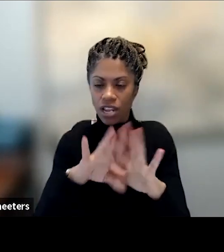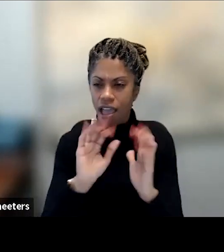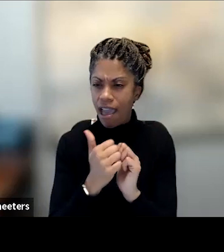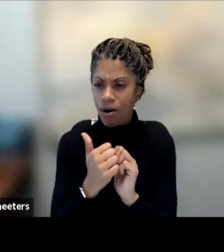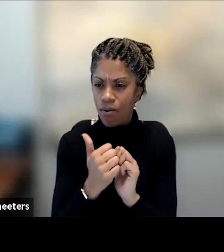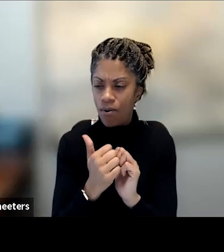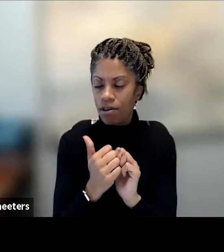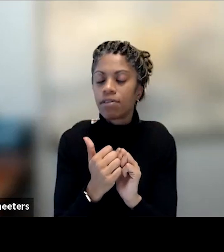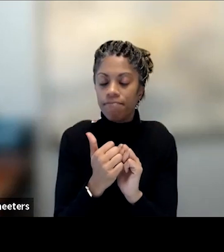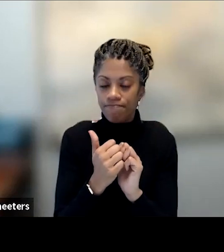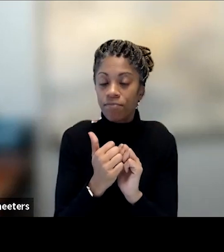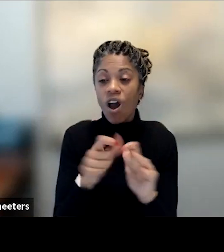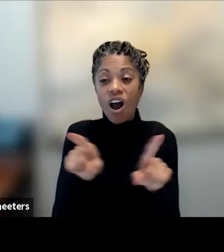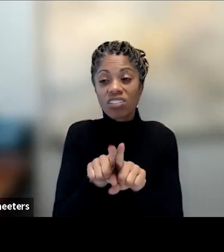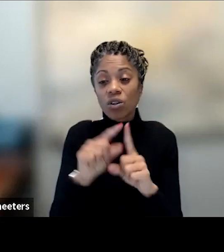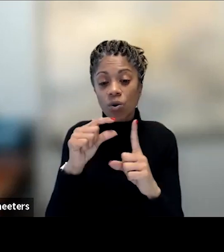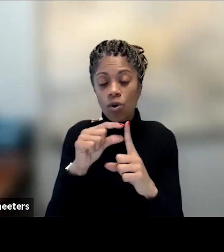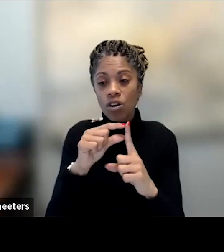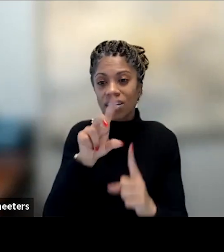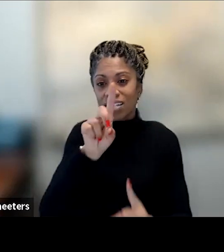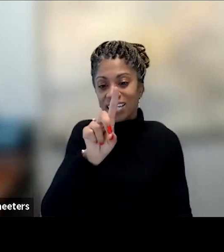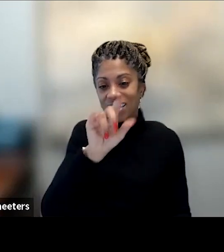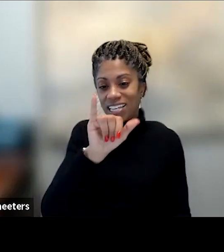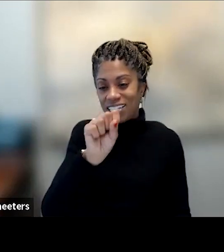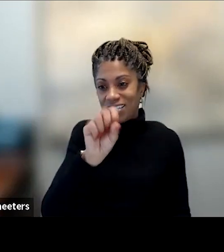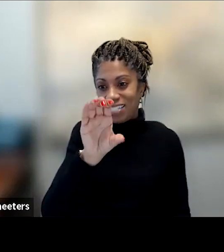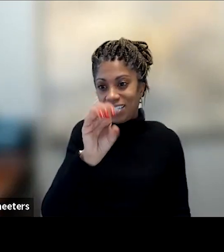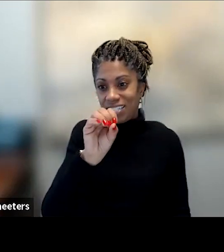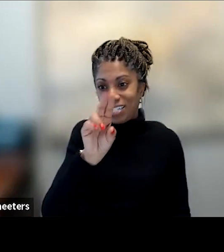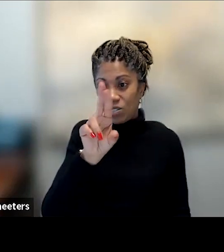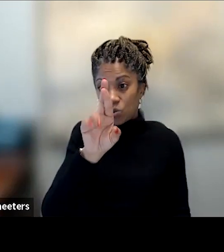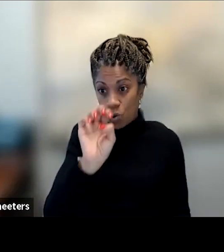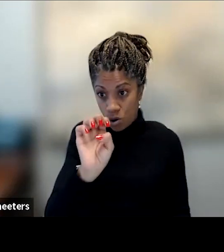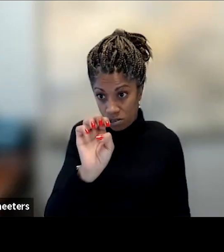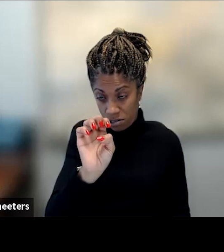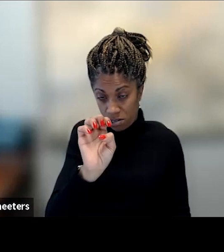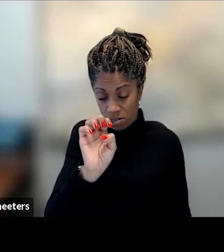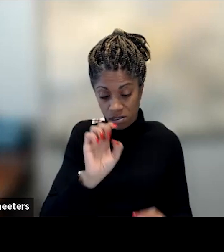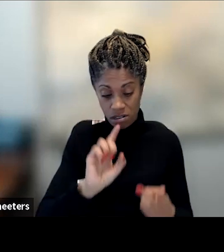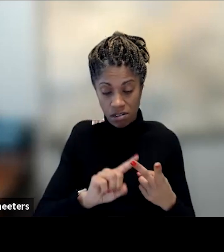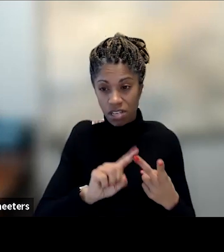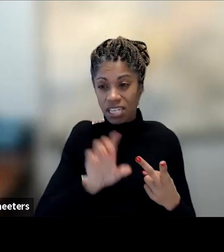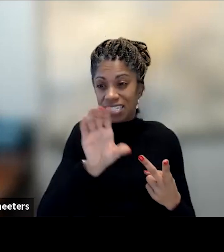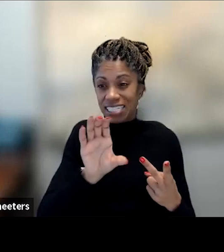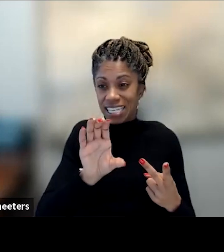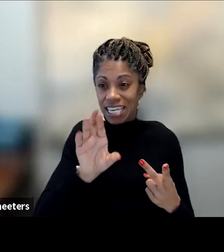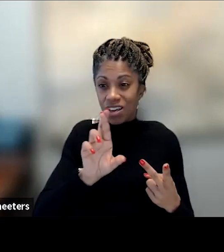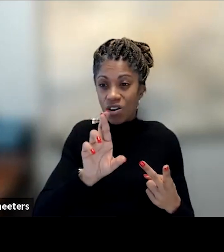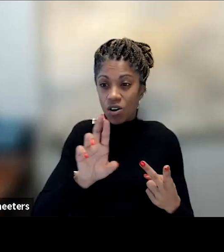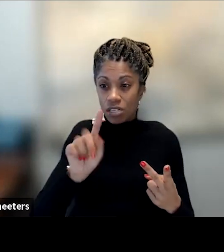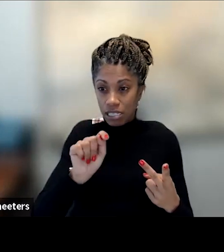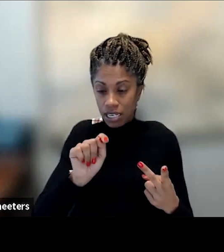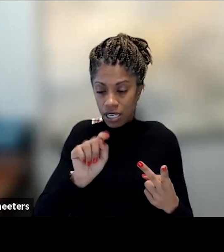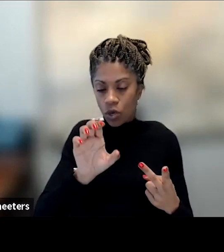that the discourse has changed. Critical race theory needs to be added. There's still confusion about what it is and what it isn't. So we're going to put that in there